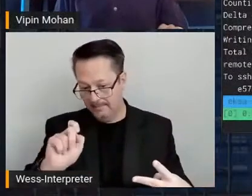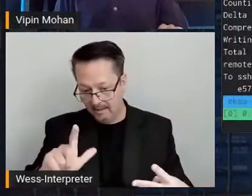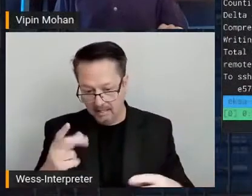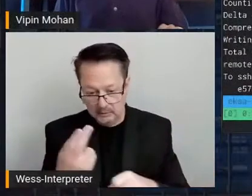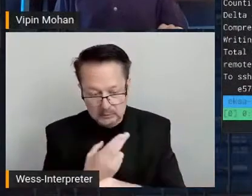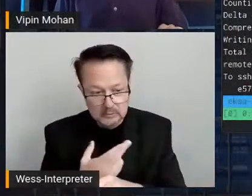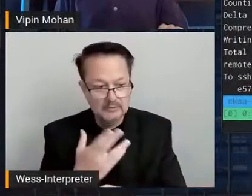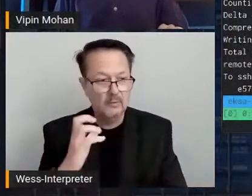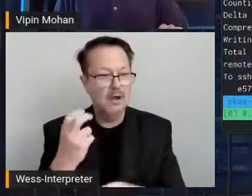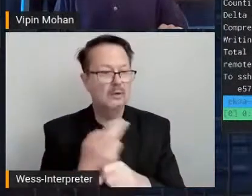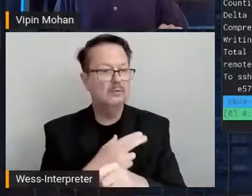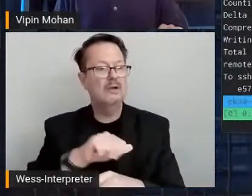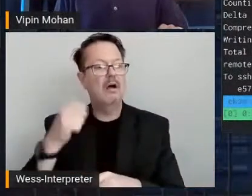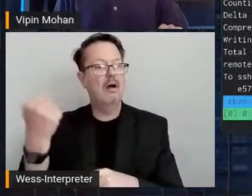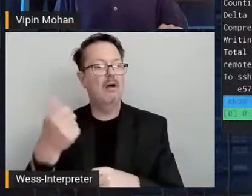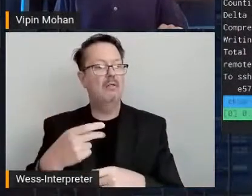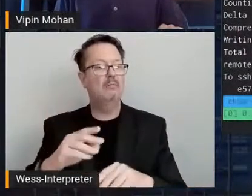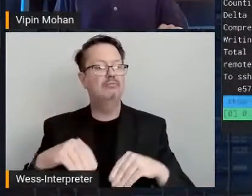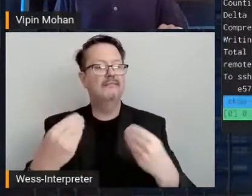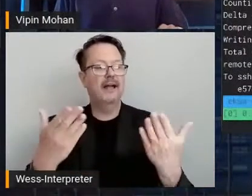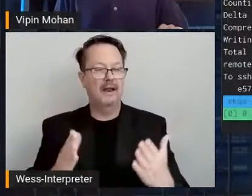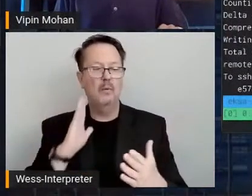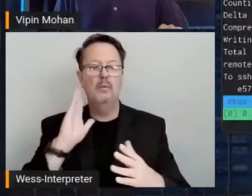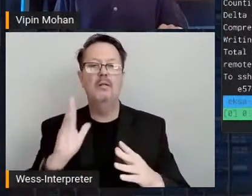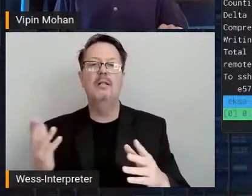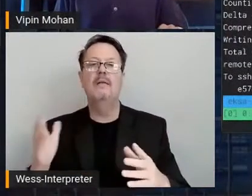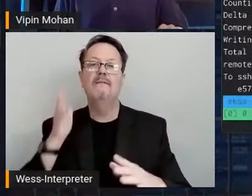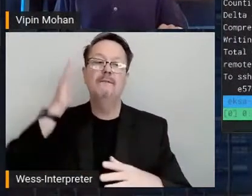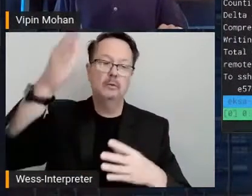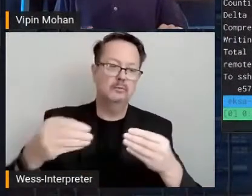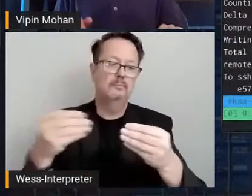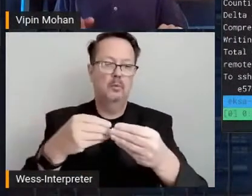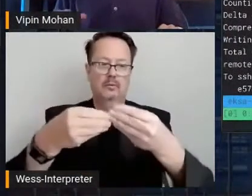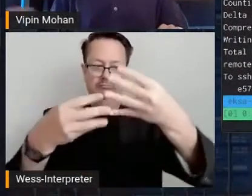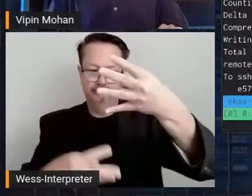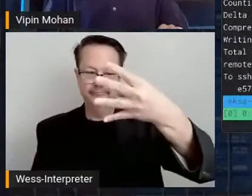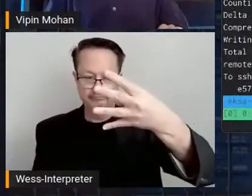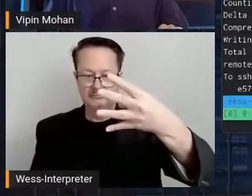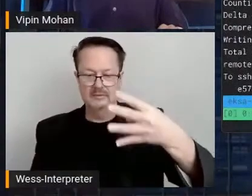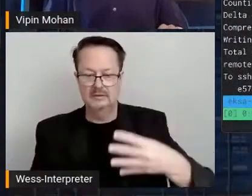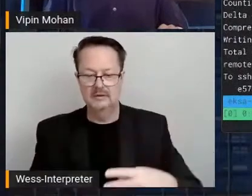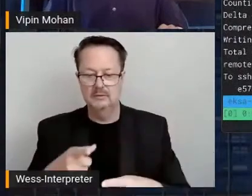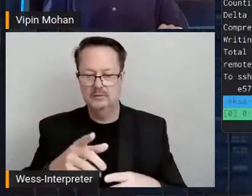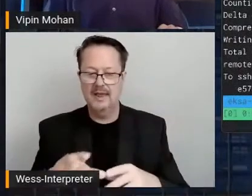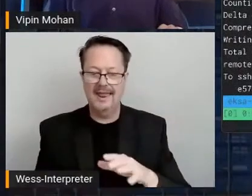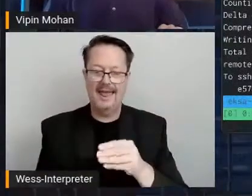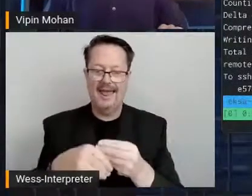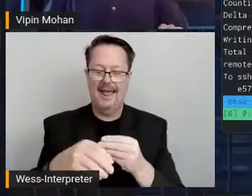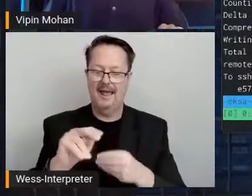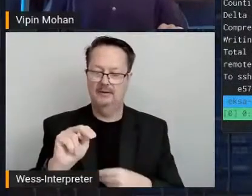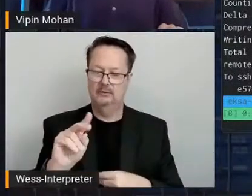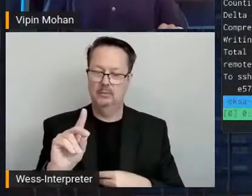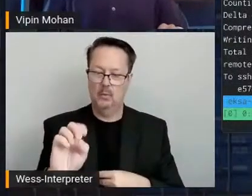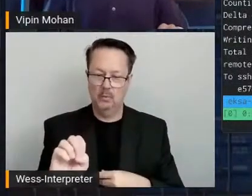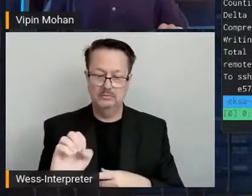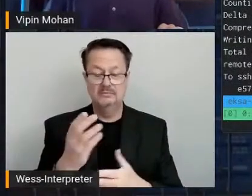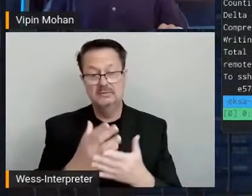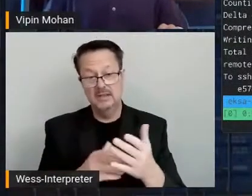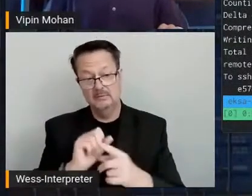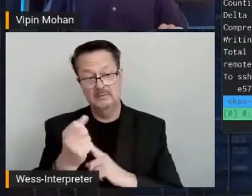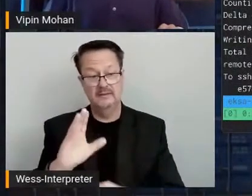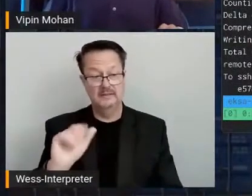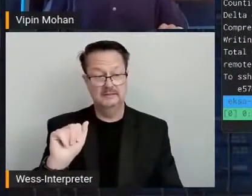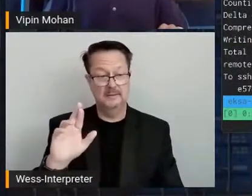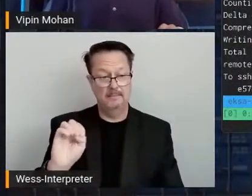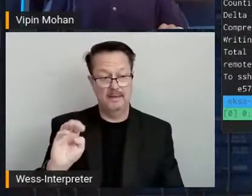with another provider, we have other options coming in the future, which will let you add nodes. I mean, in some cases, if this is bare metal,